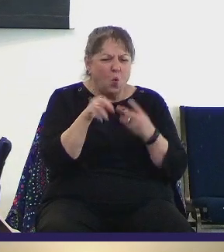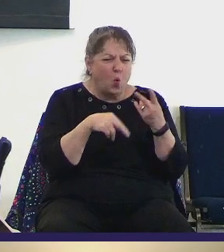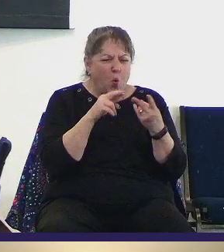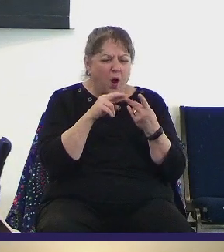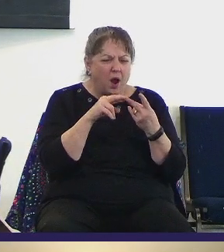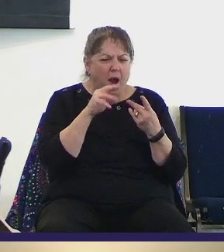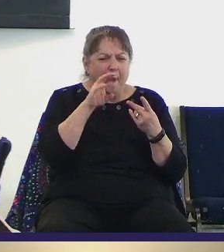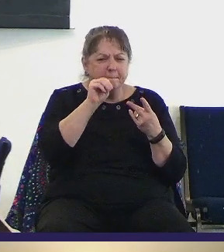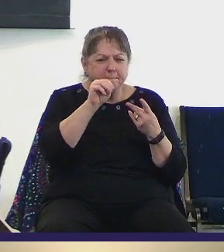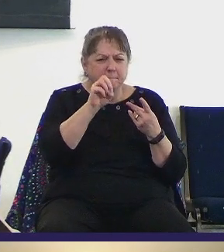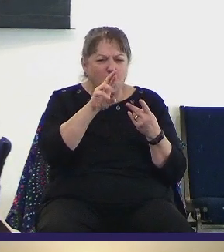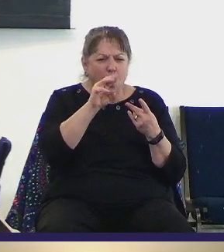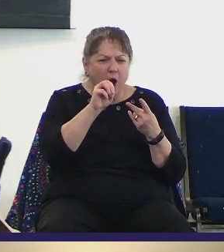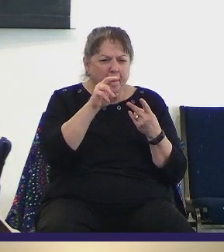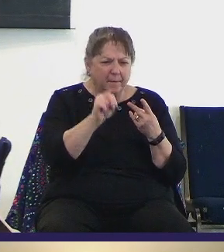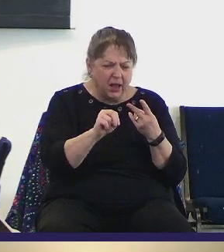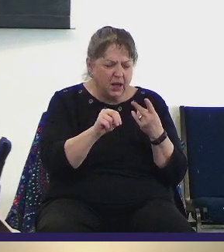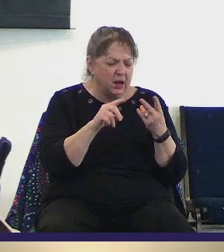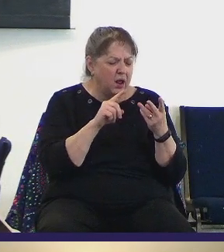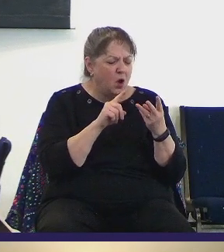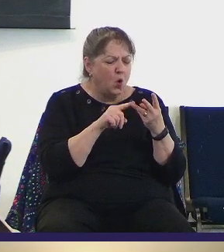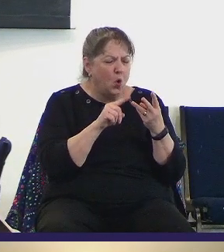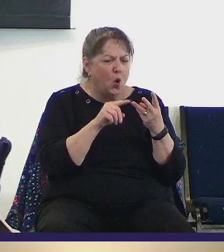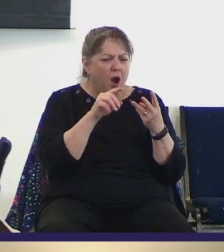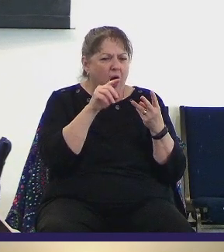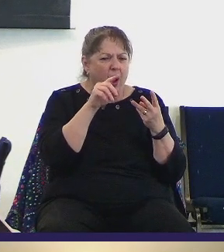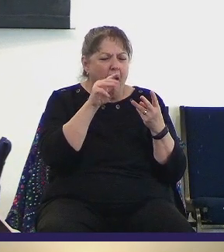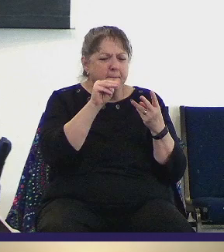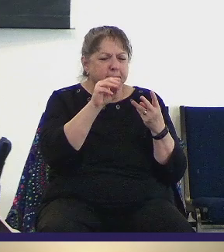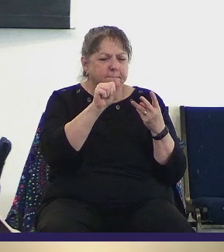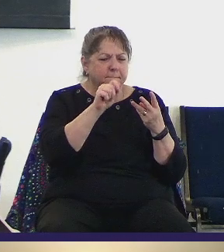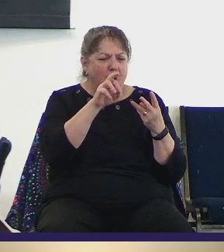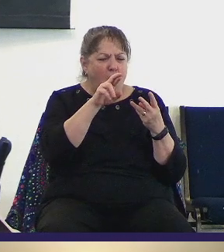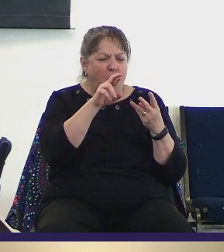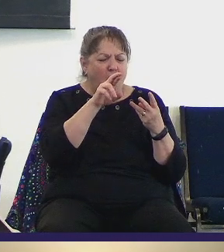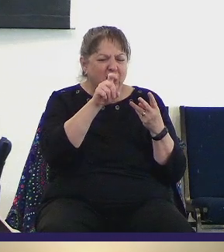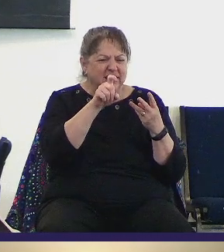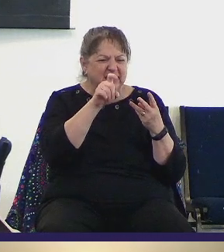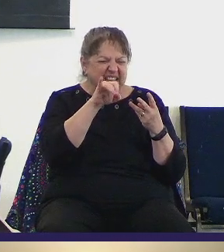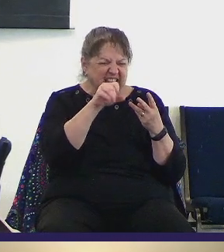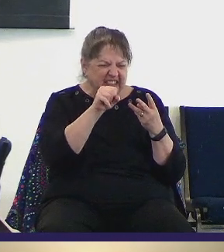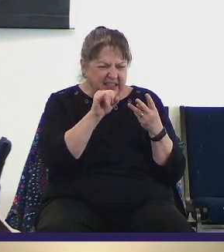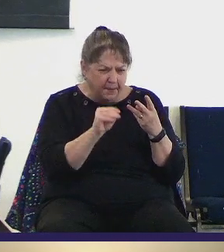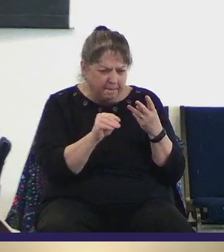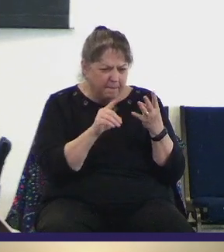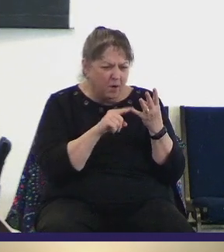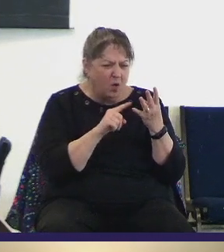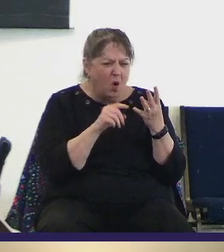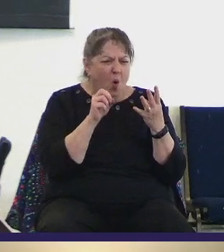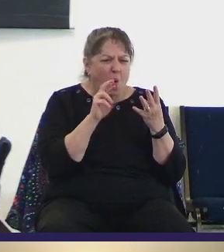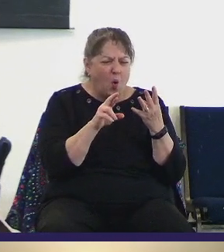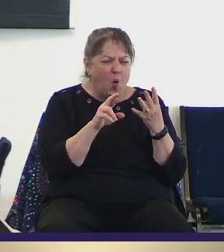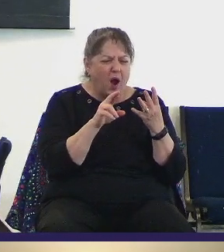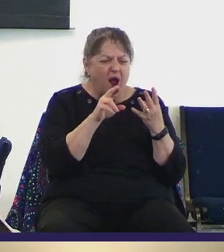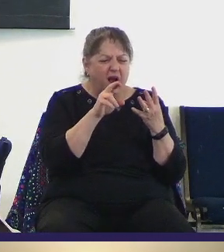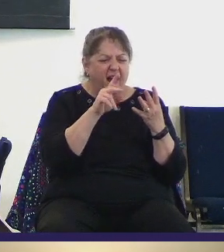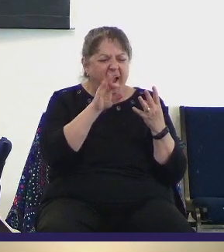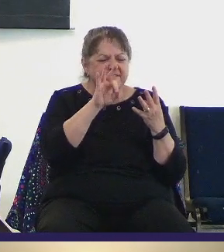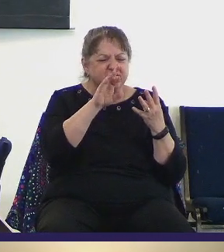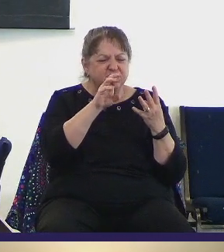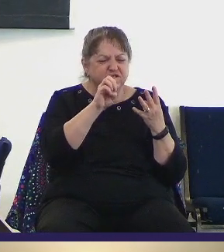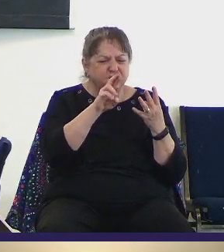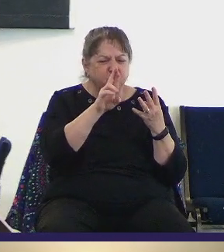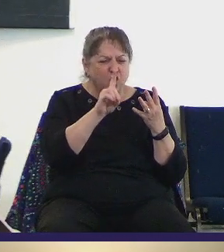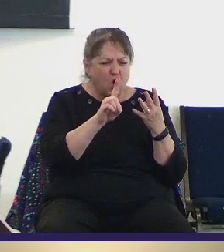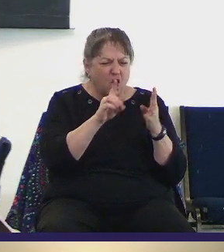of Karl Marx, Marxism, or Sigmund Freud, you know, psychoanalysis, or even the